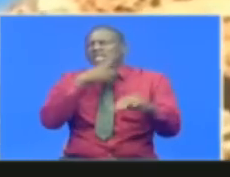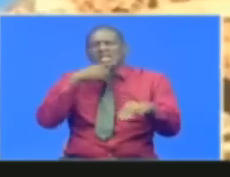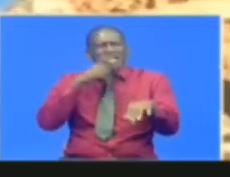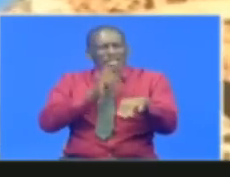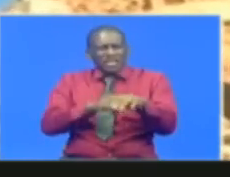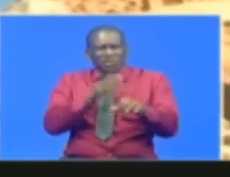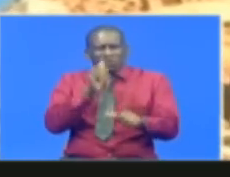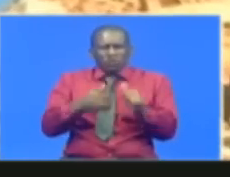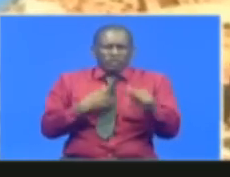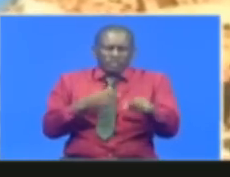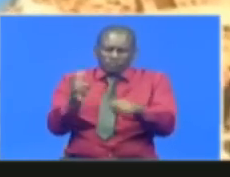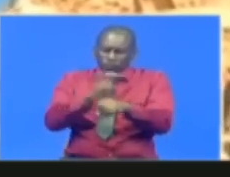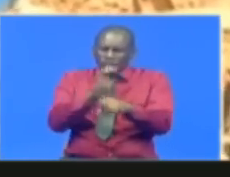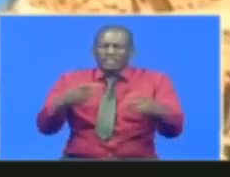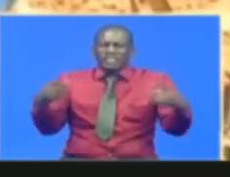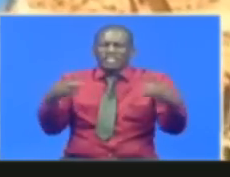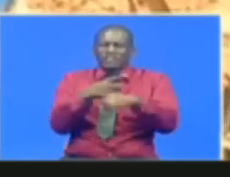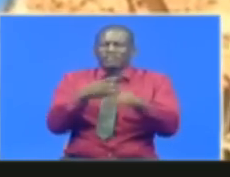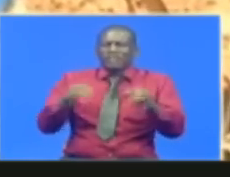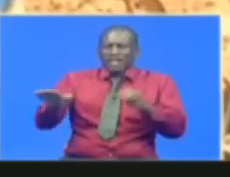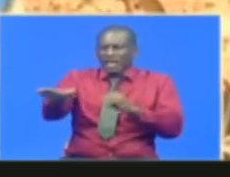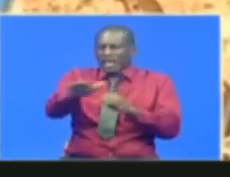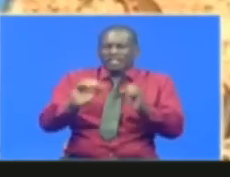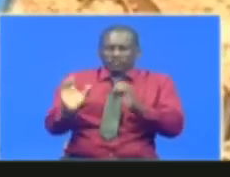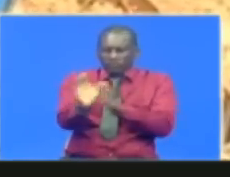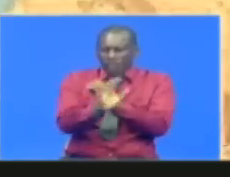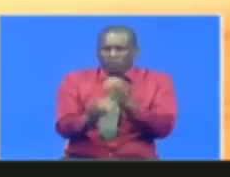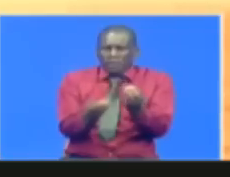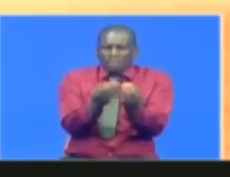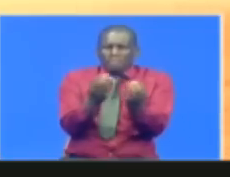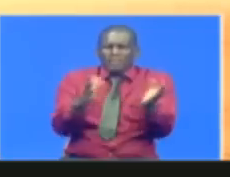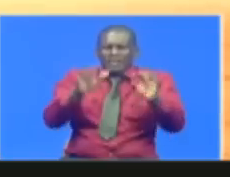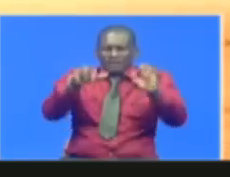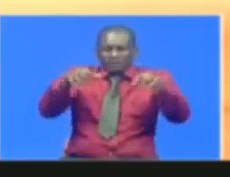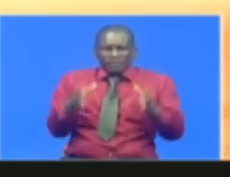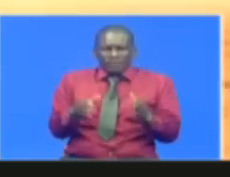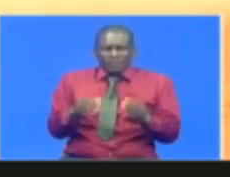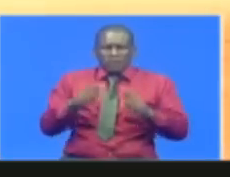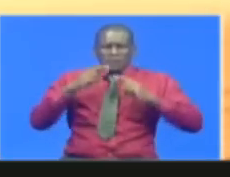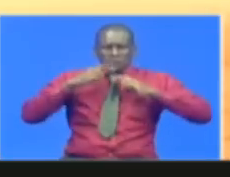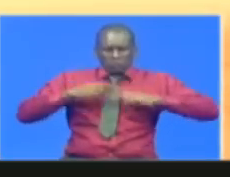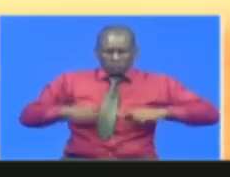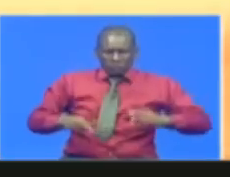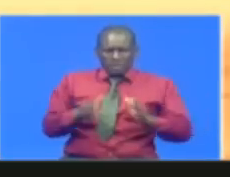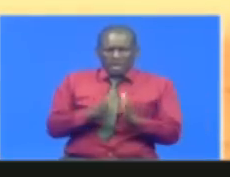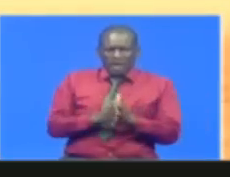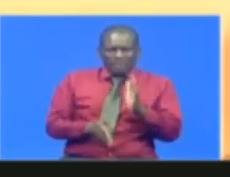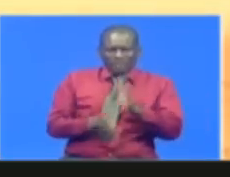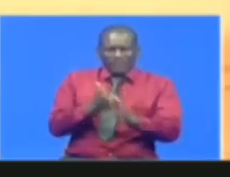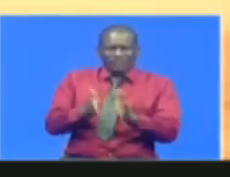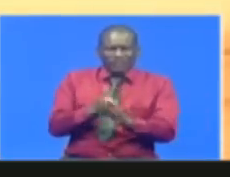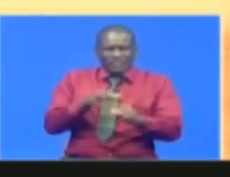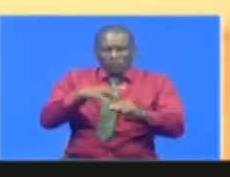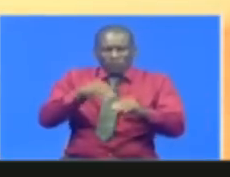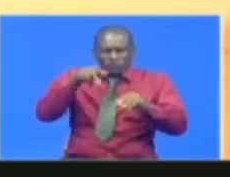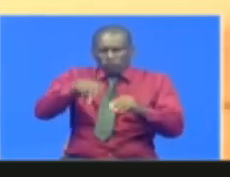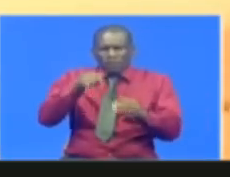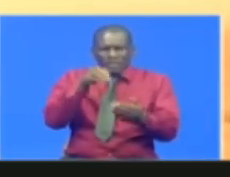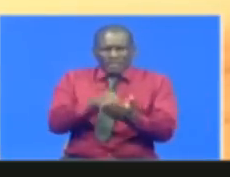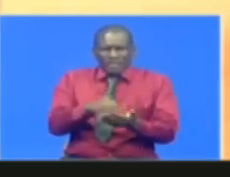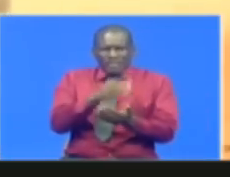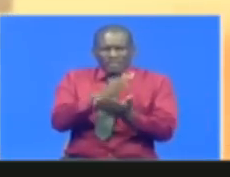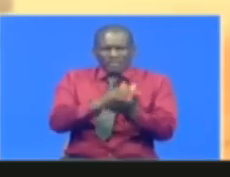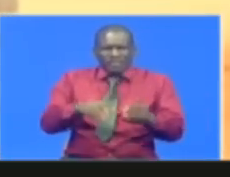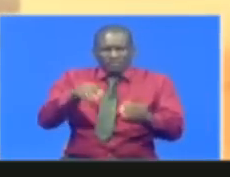has been witnessed in various parts of the country, most farmers sighed relief and rushed to their farms. Some chose